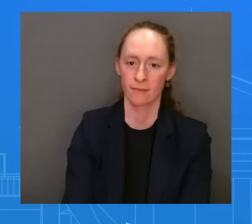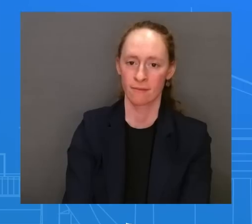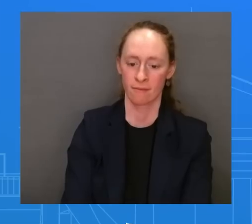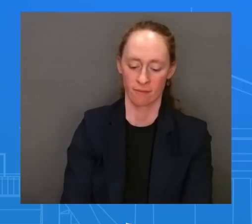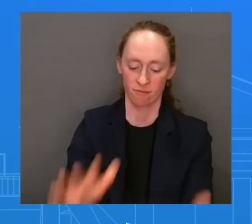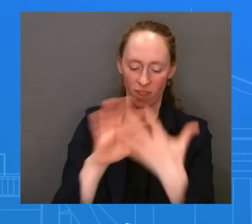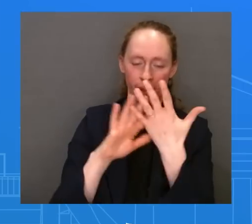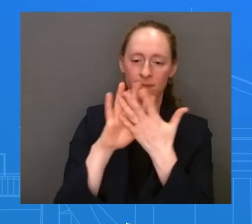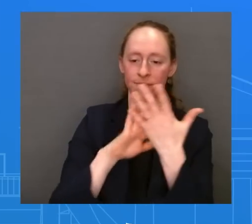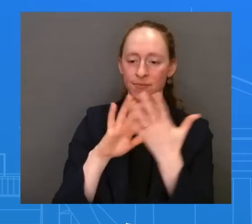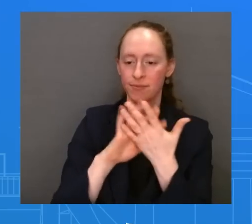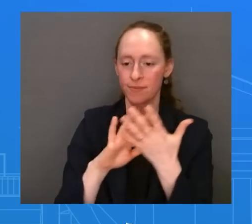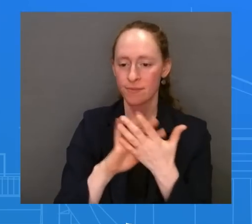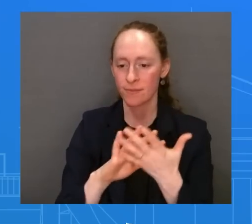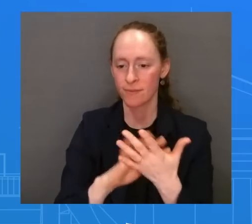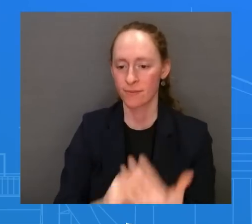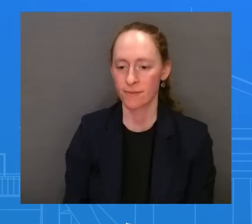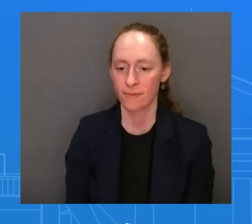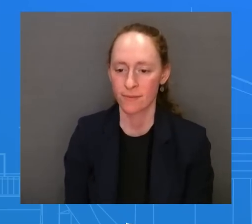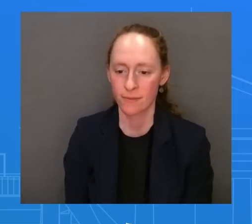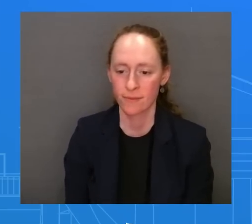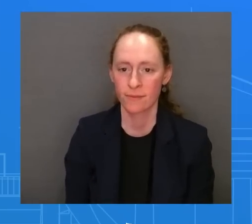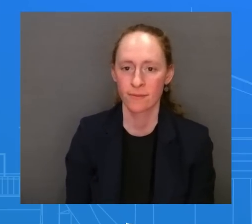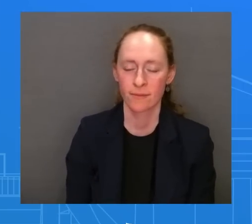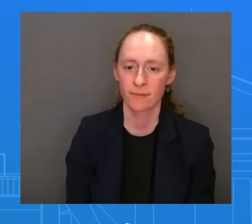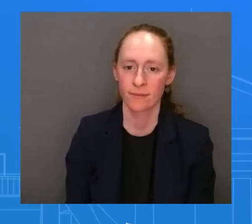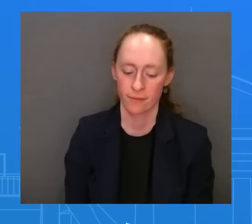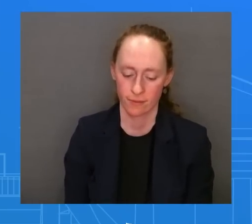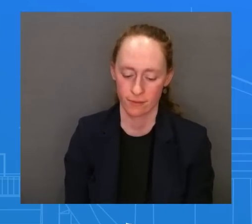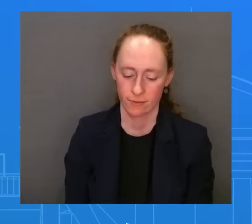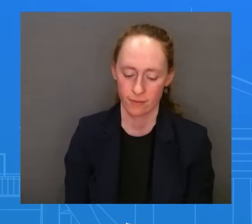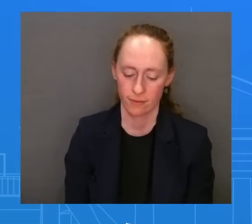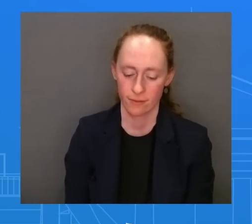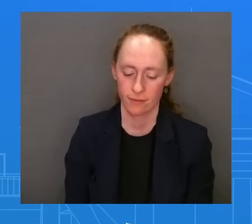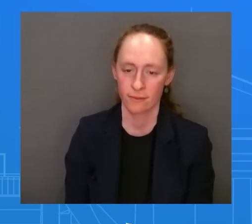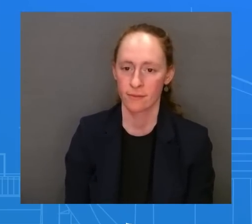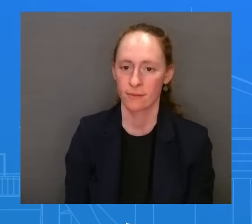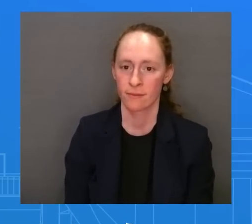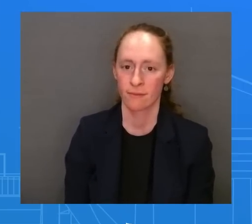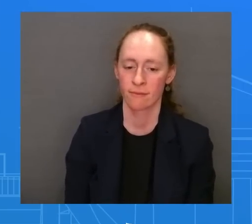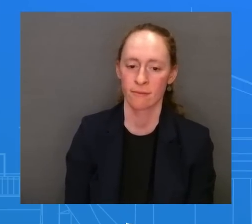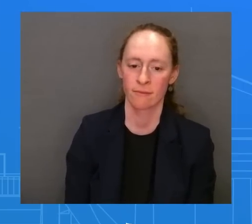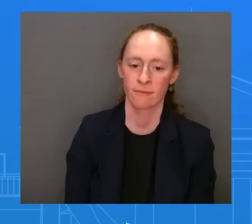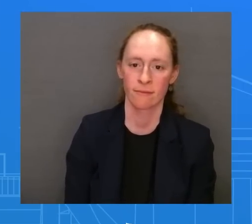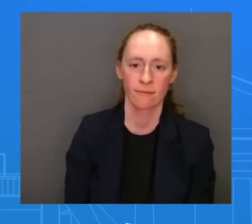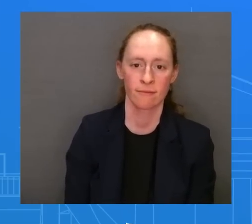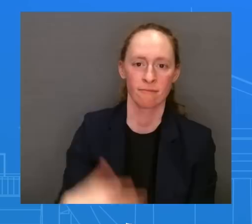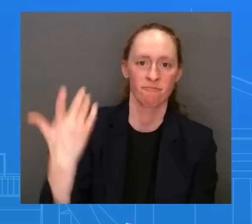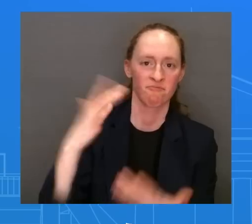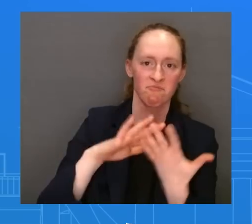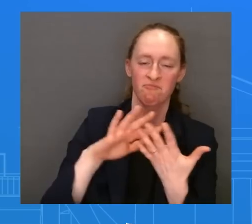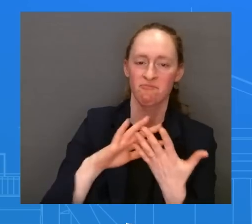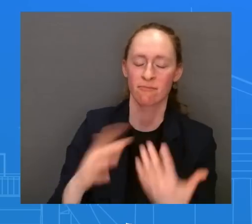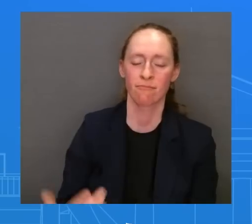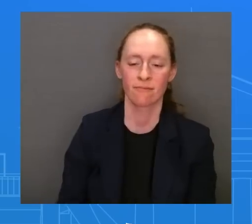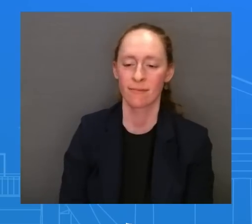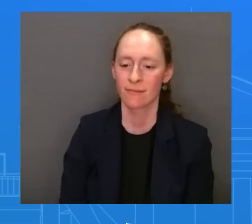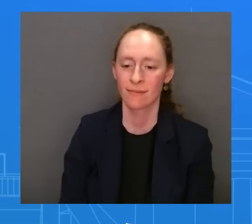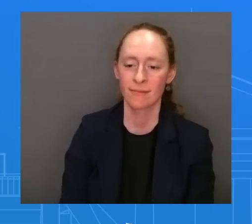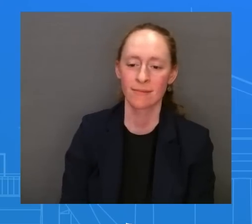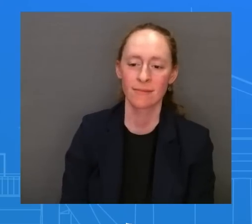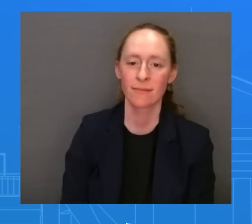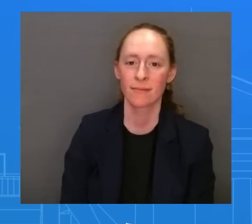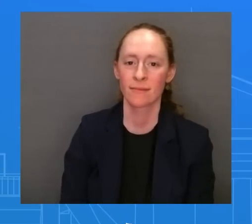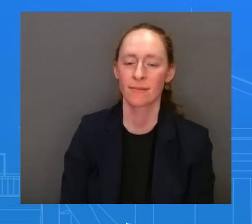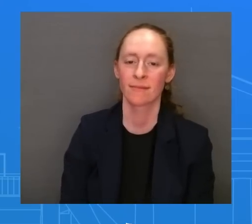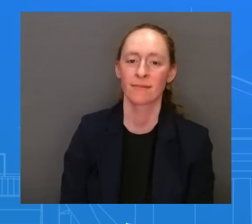with China remain open we have communicated to China privately we've certainly done it publicly here with you all that there's no